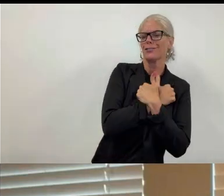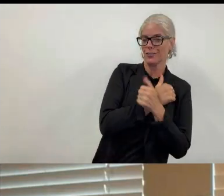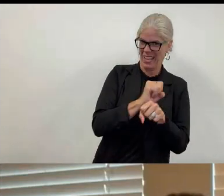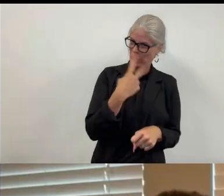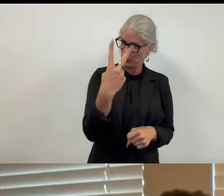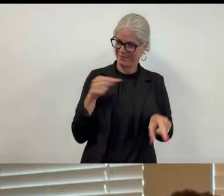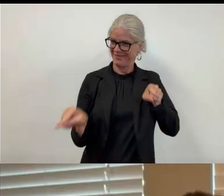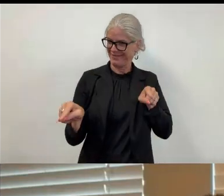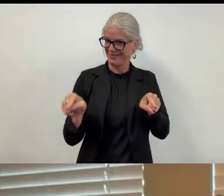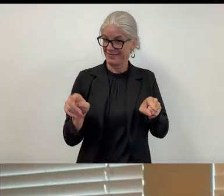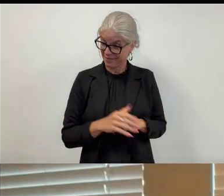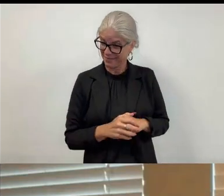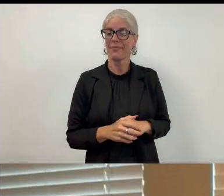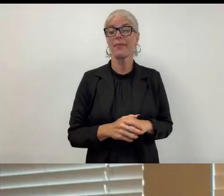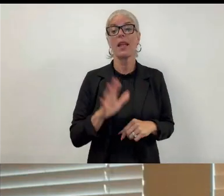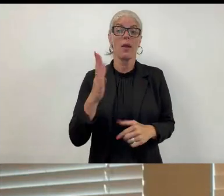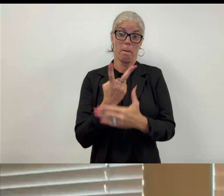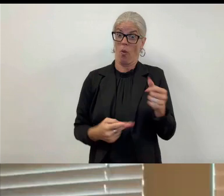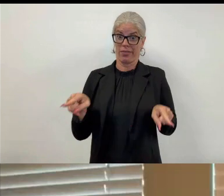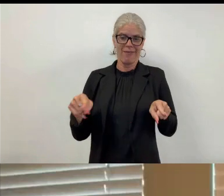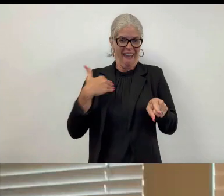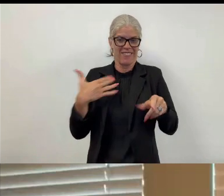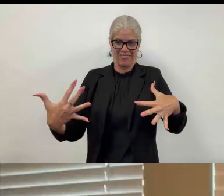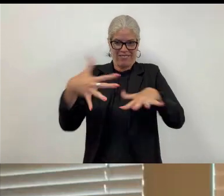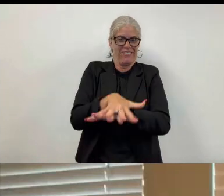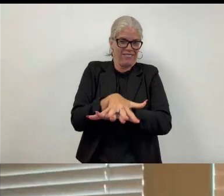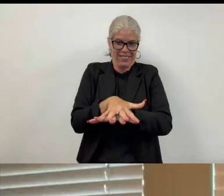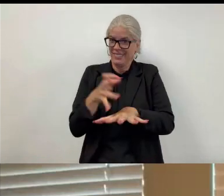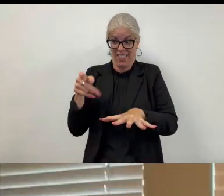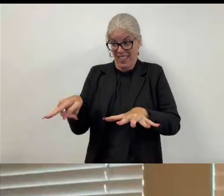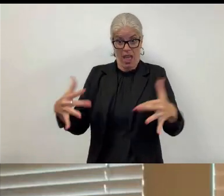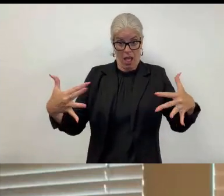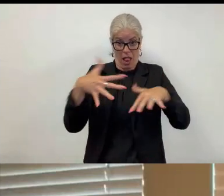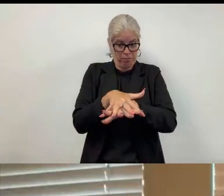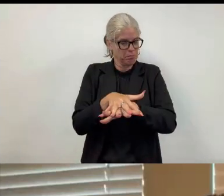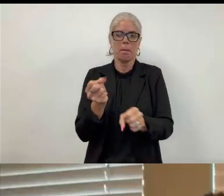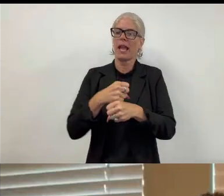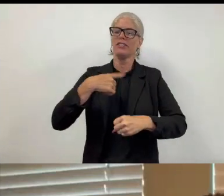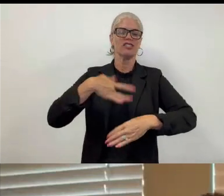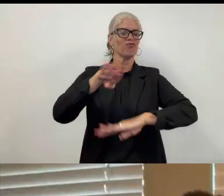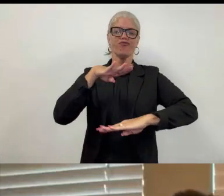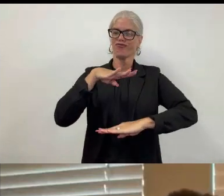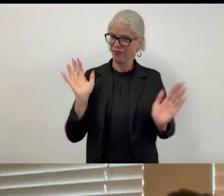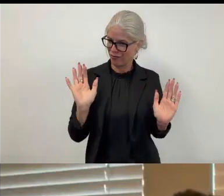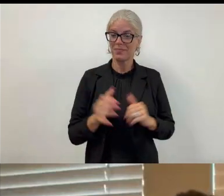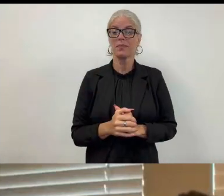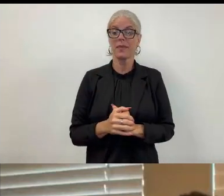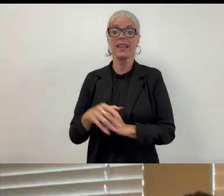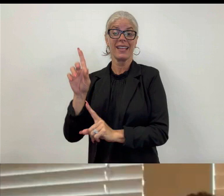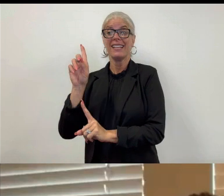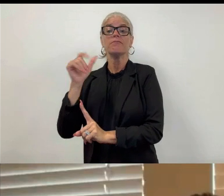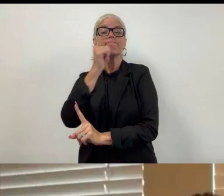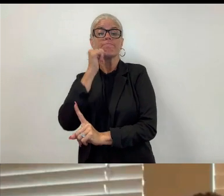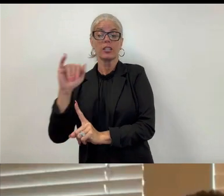have my passion job. And a lot of times they both kind of fill my cup in similar but different ways. So